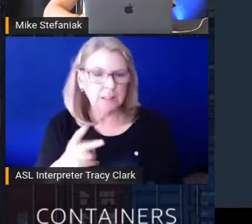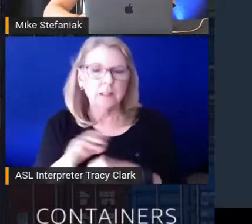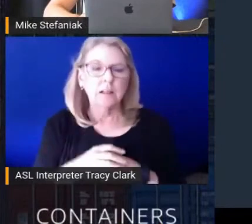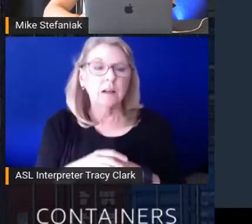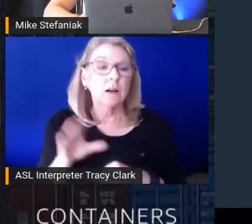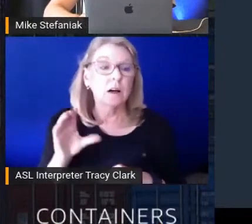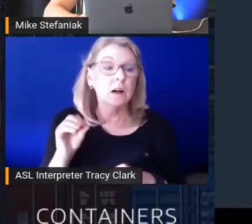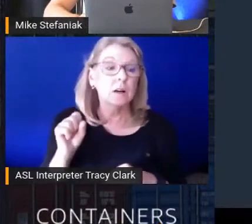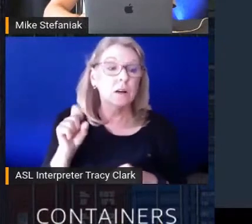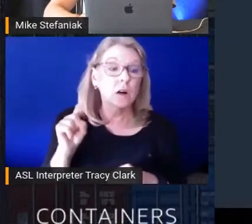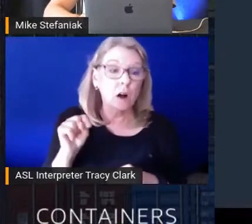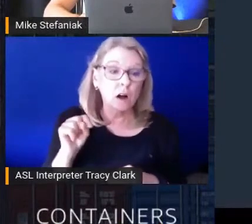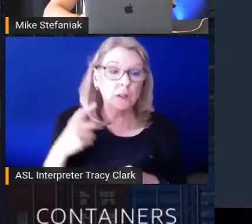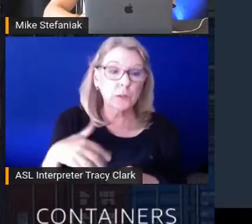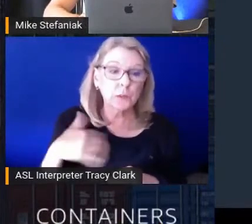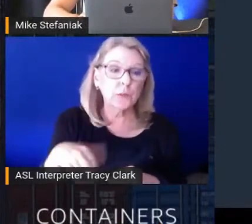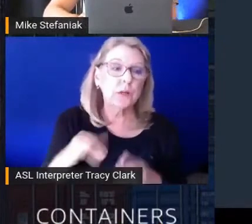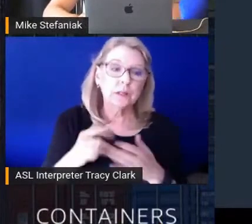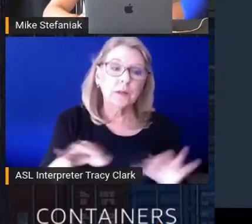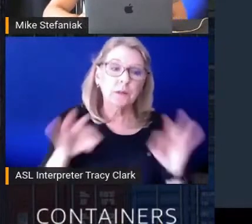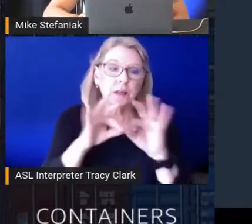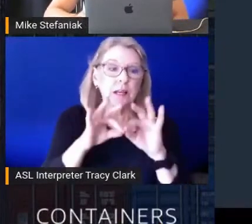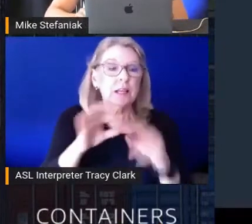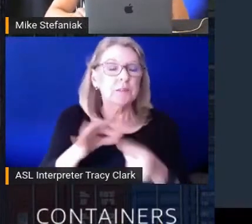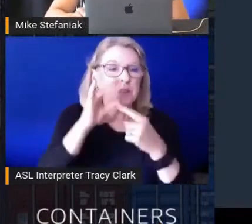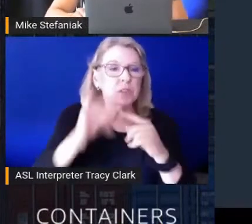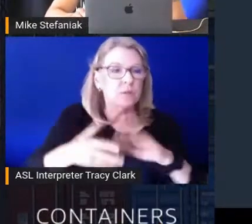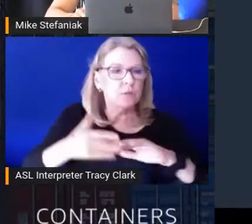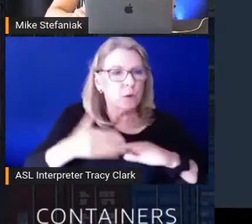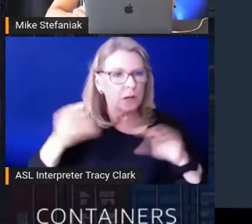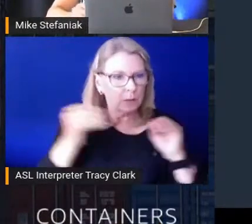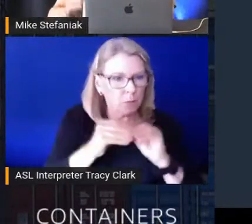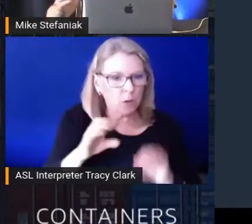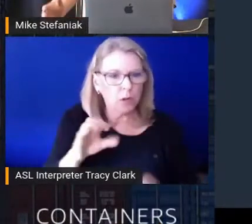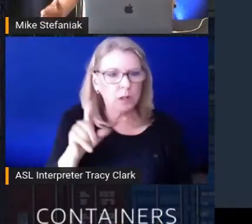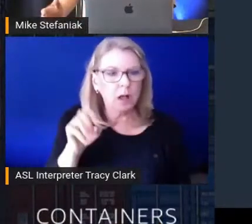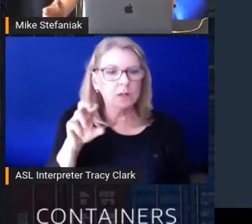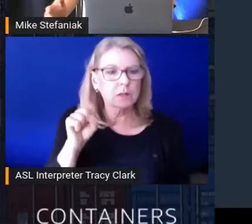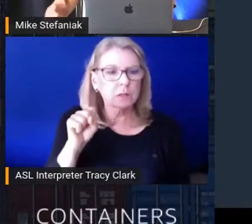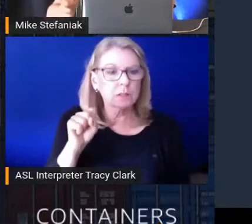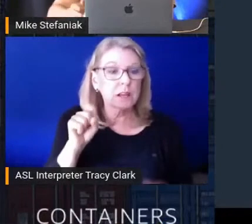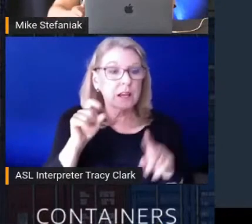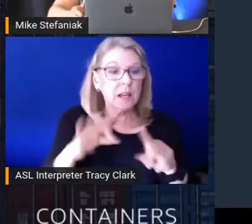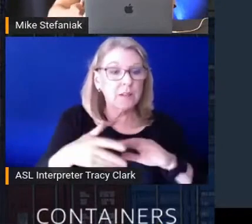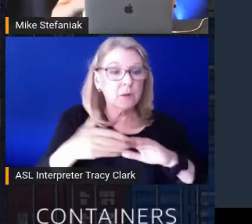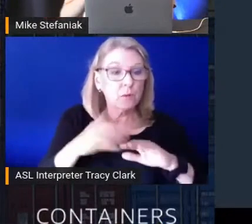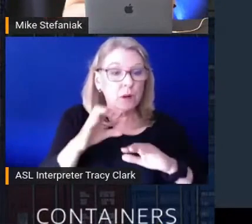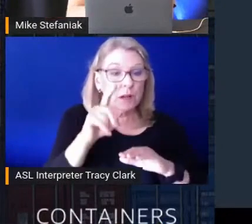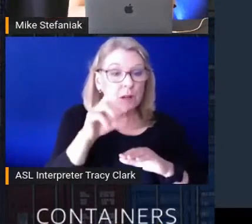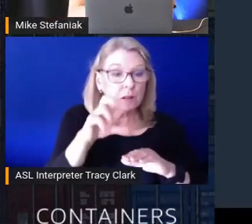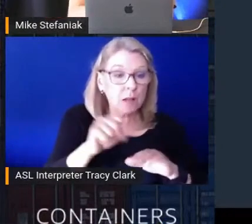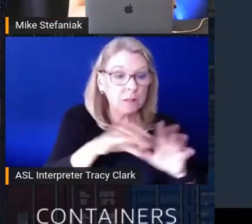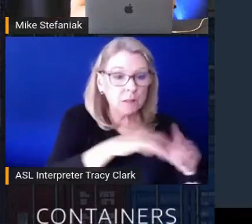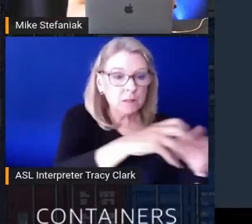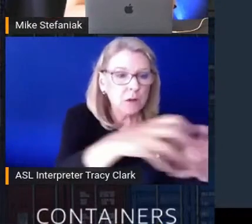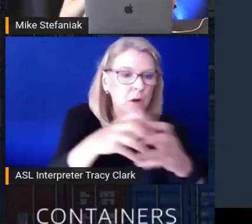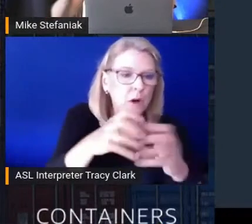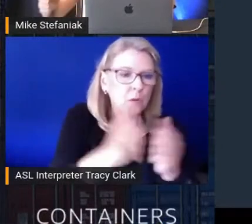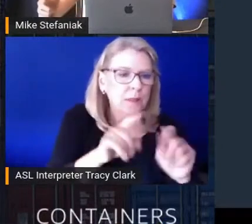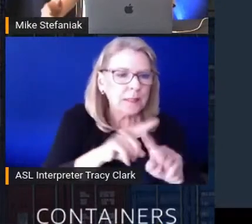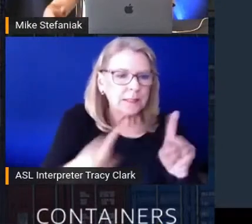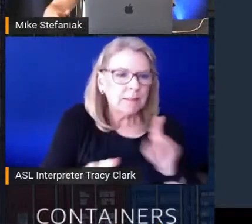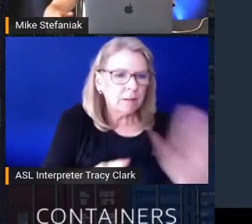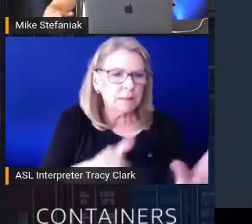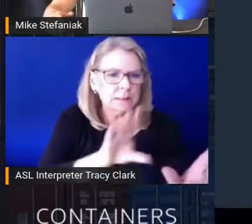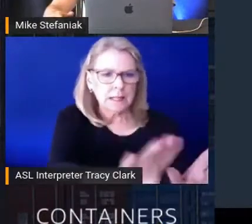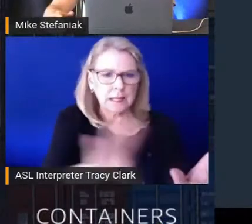one, especially as you run more clusters. And if you're running clusters with different tenants from different teams, dev team A, dev